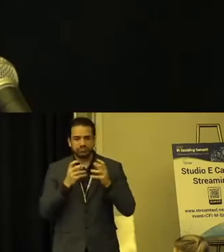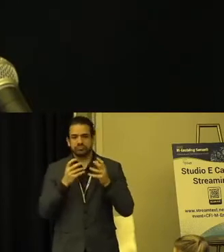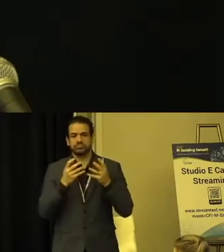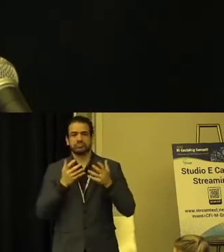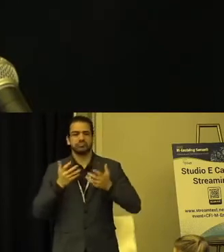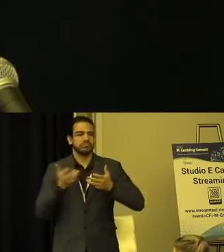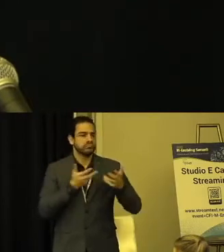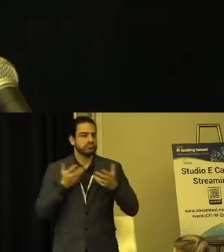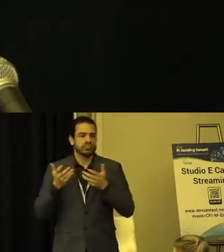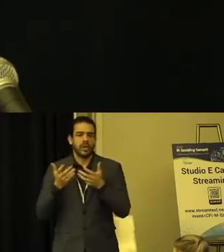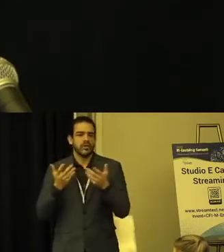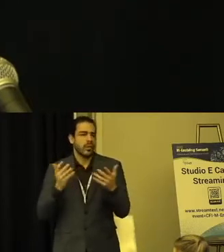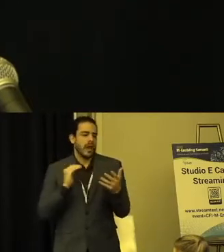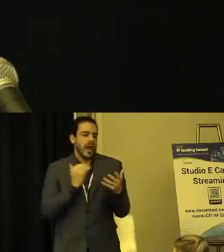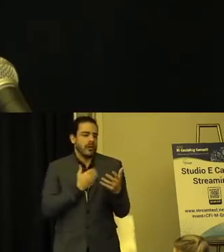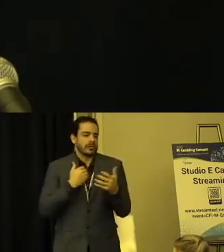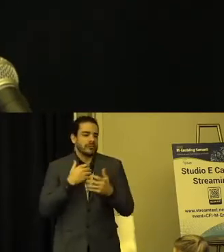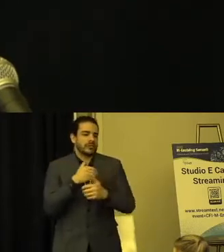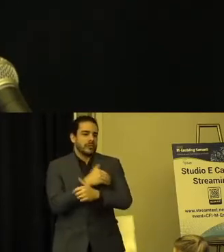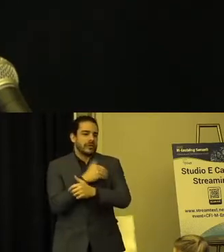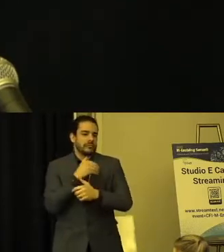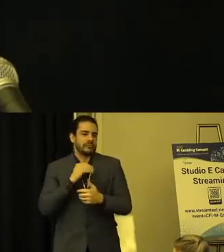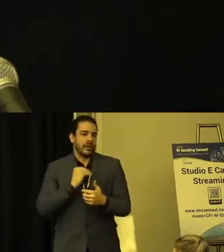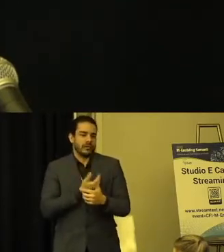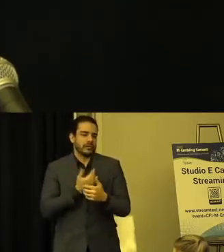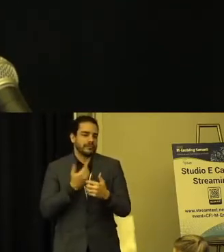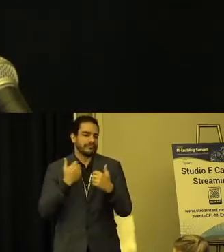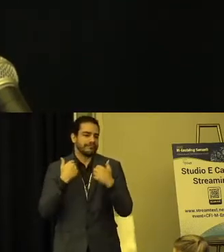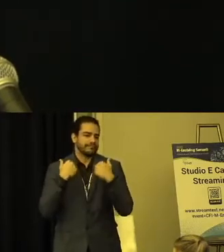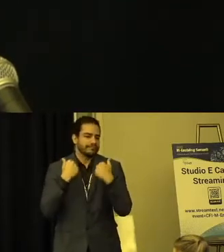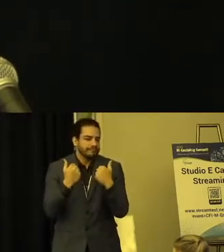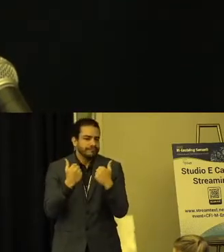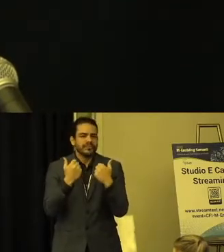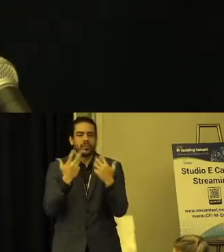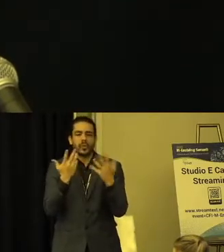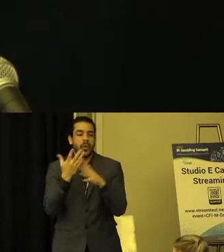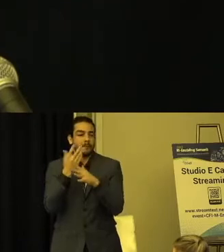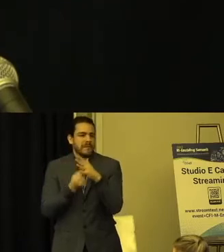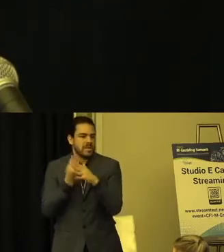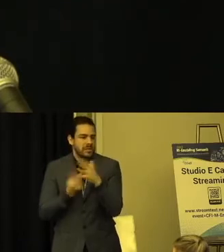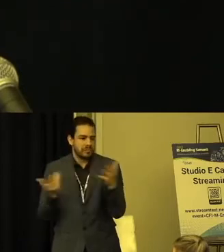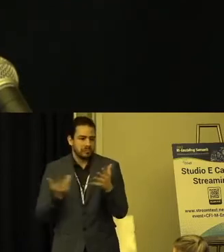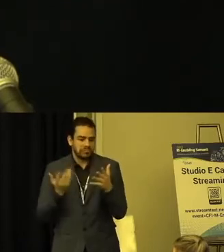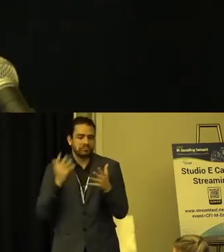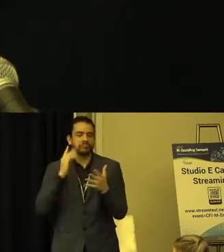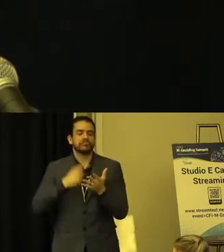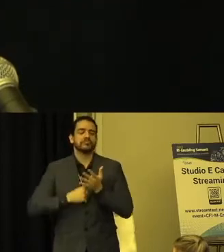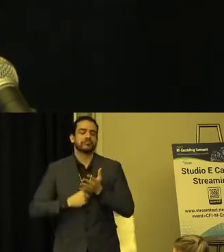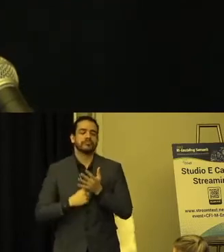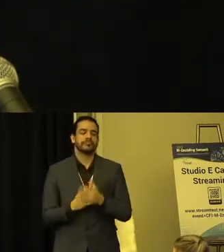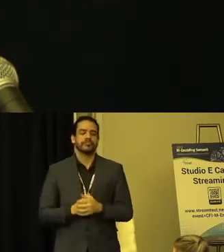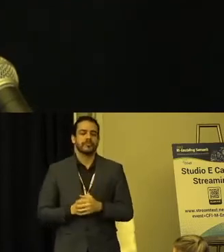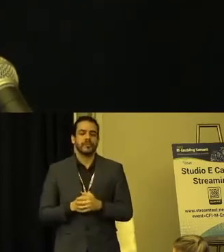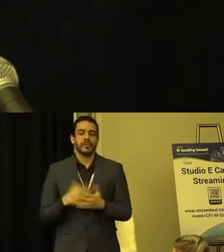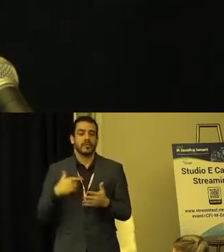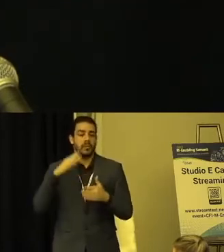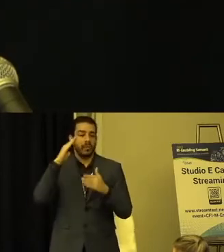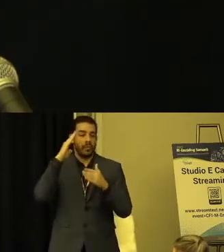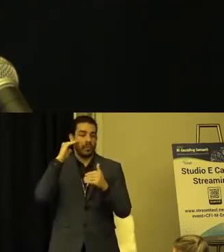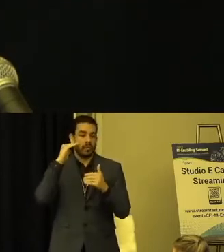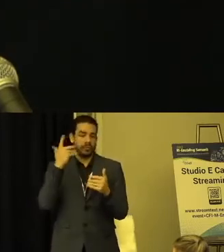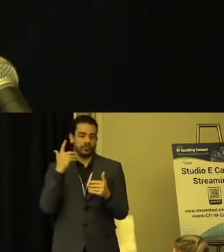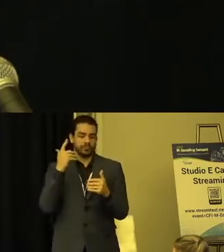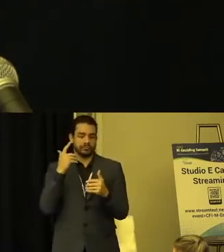we missing from the picture in the WAY staffing. So I'm hoping in the early part of the new year that we'll